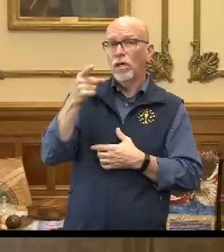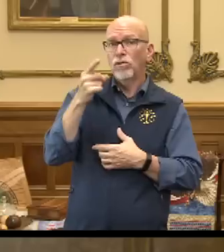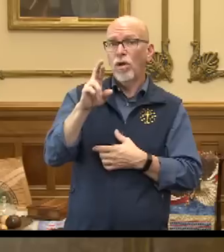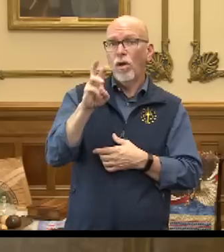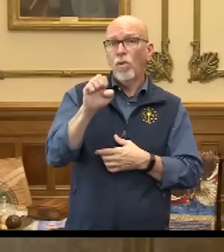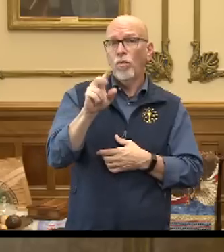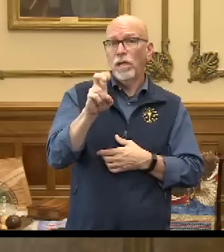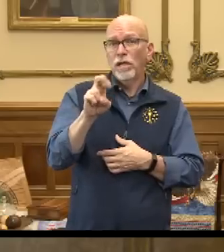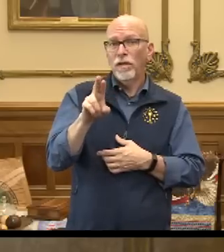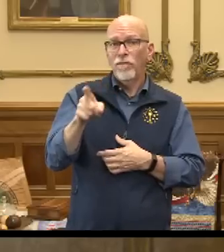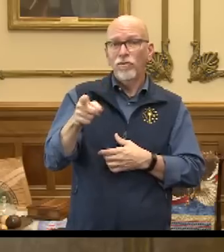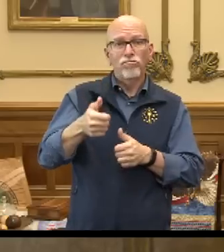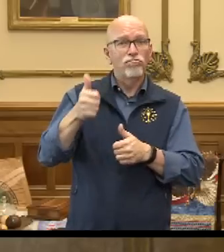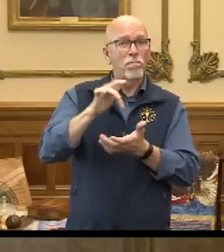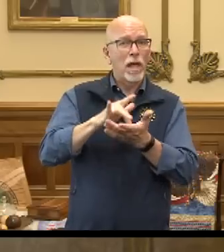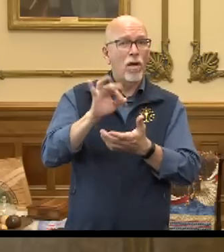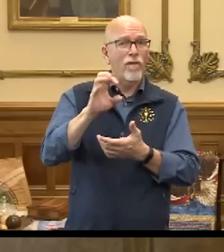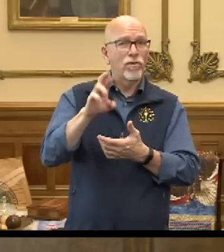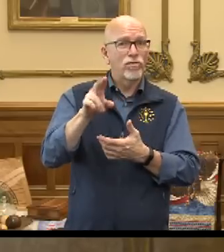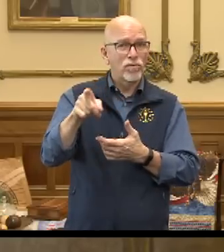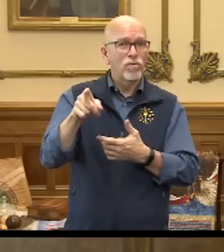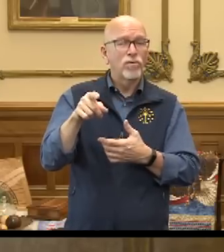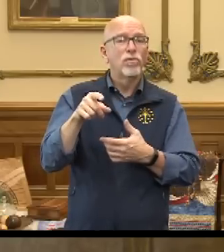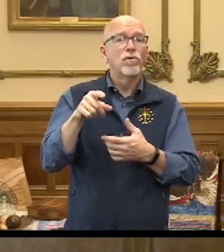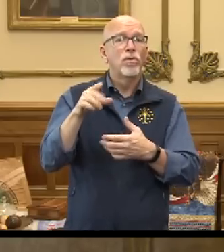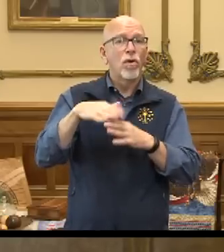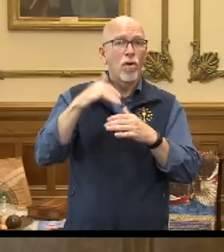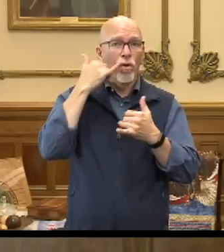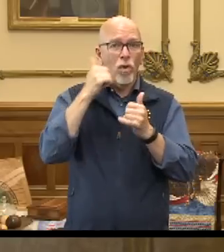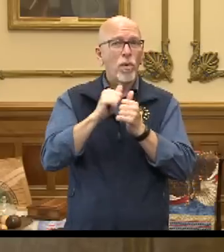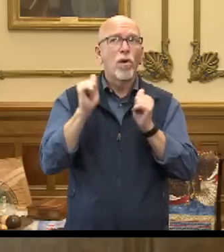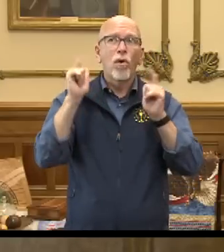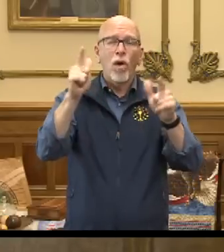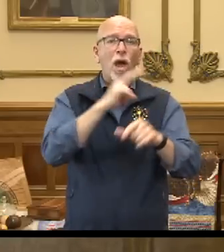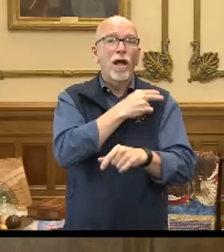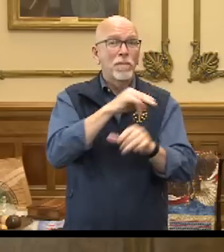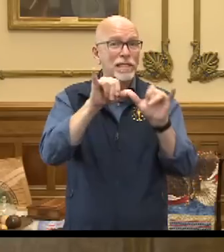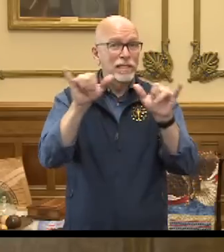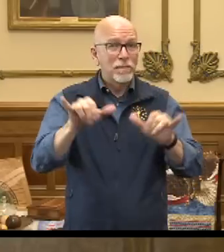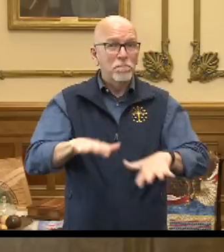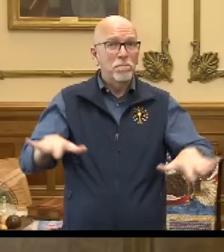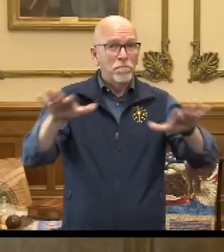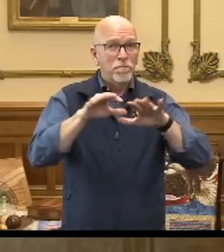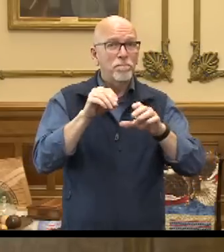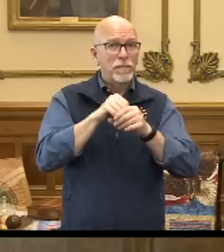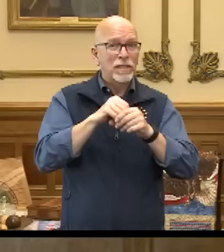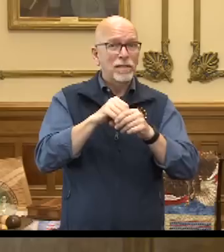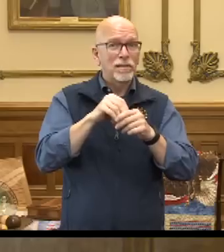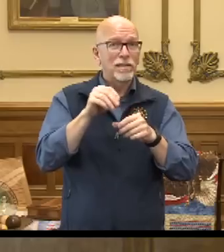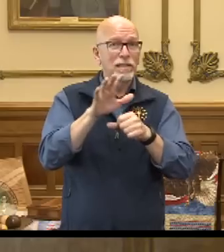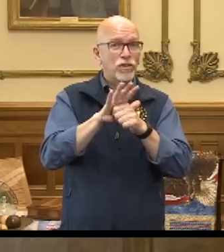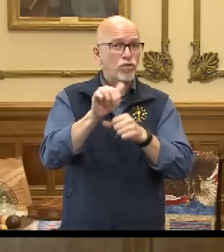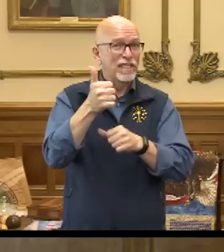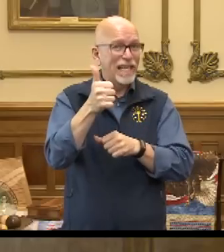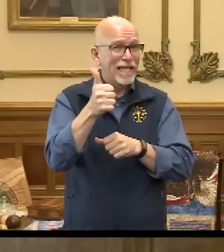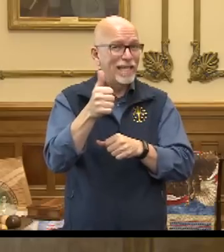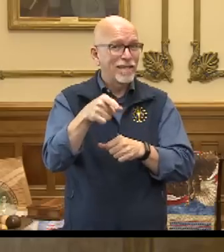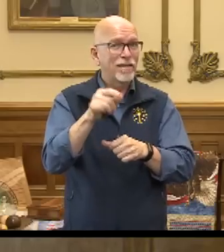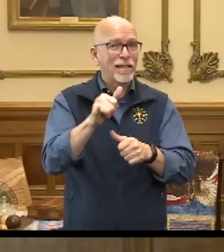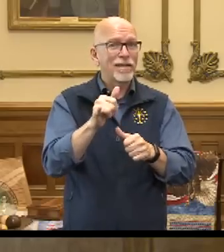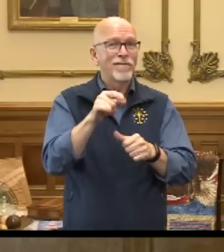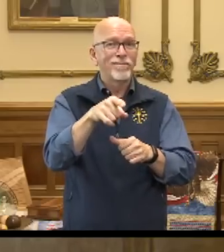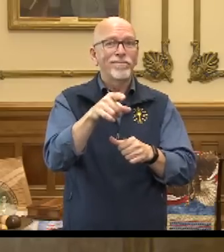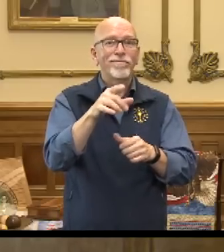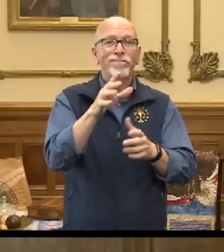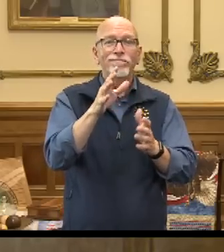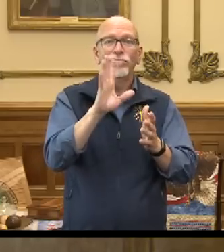Weaver, the chief medical officer, got on the call with all of the hospital systems that are in District 10, the preparedness district,